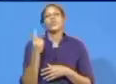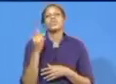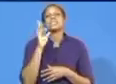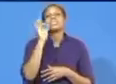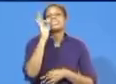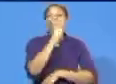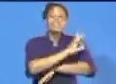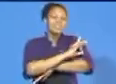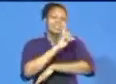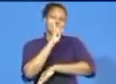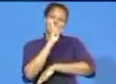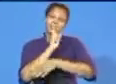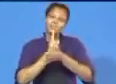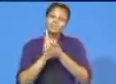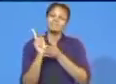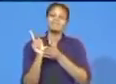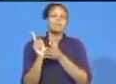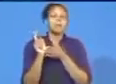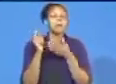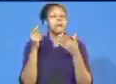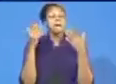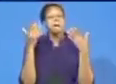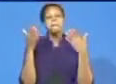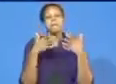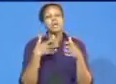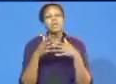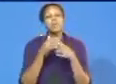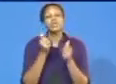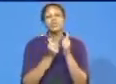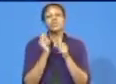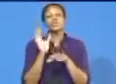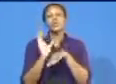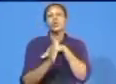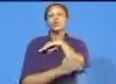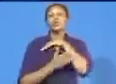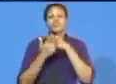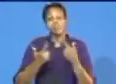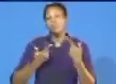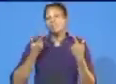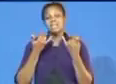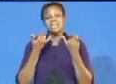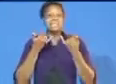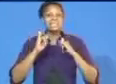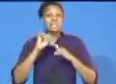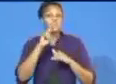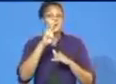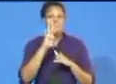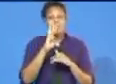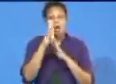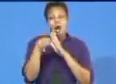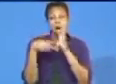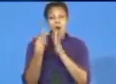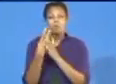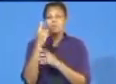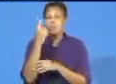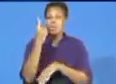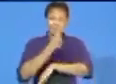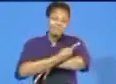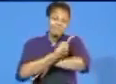week. I don't care which country you're going to go to, there are still 24 hours in your